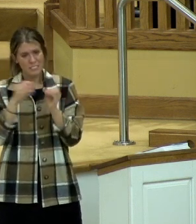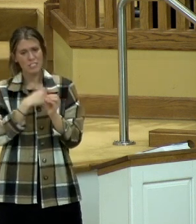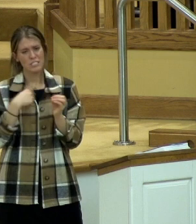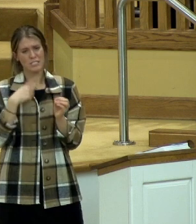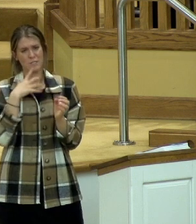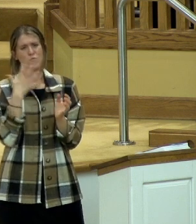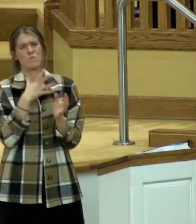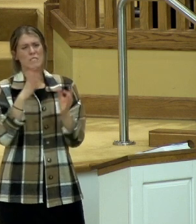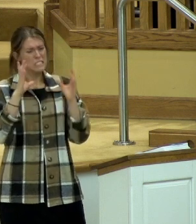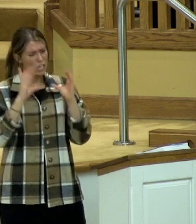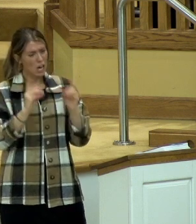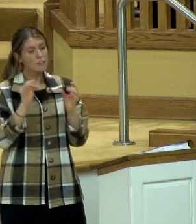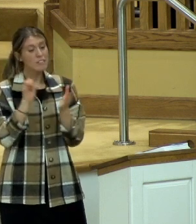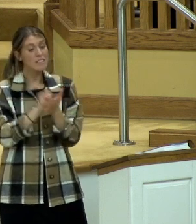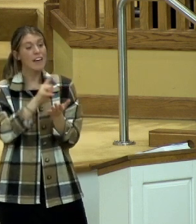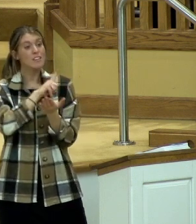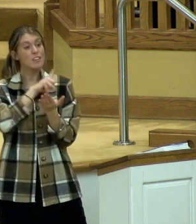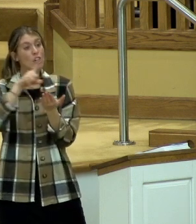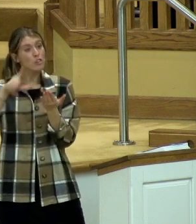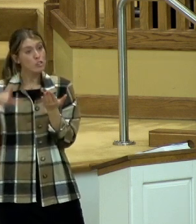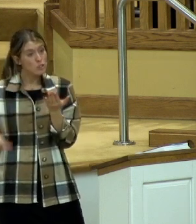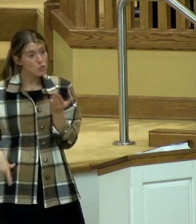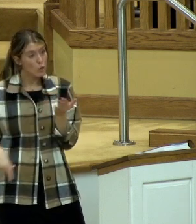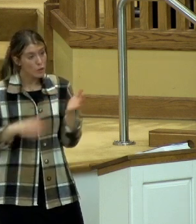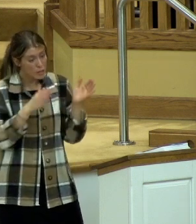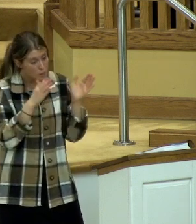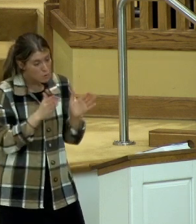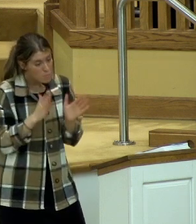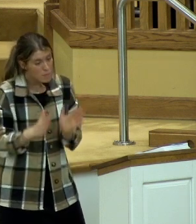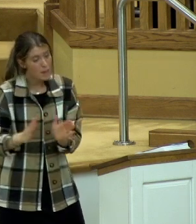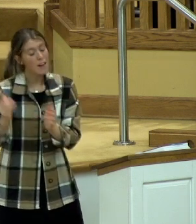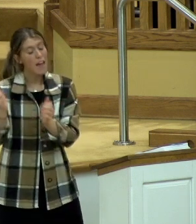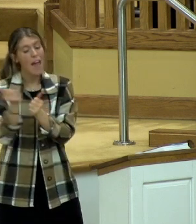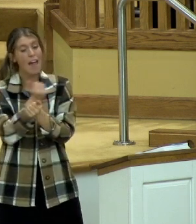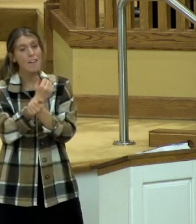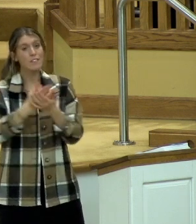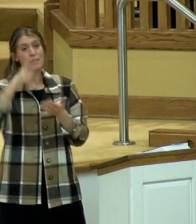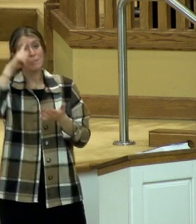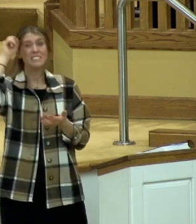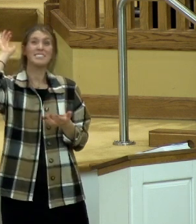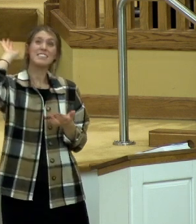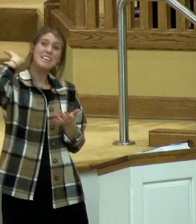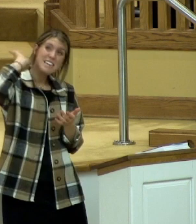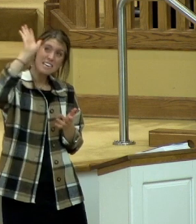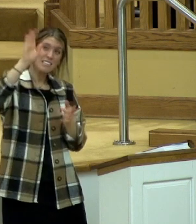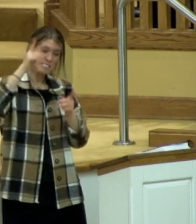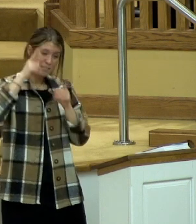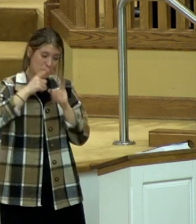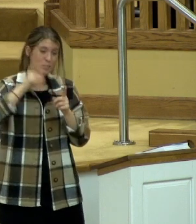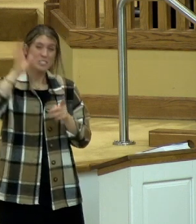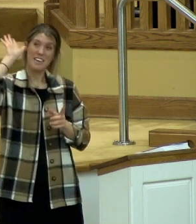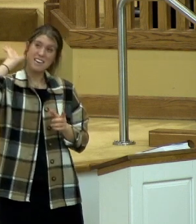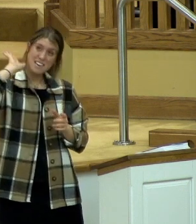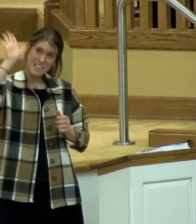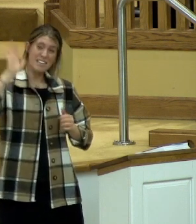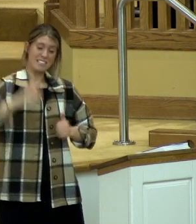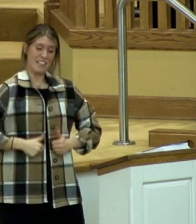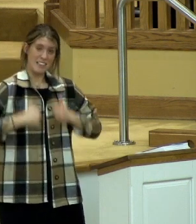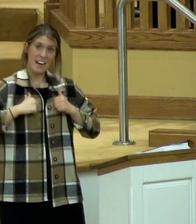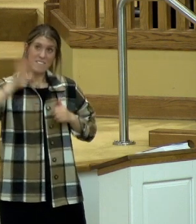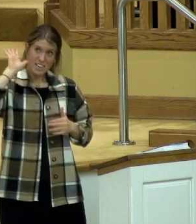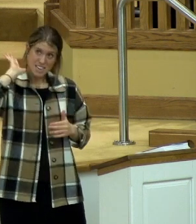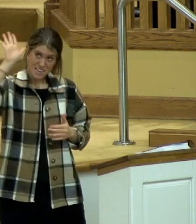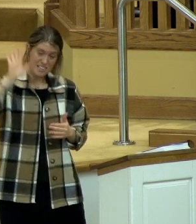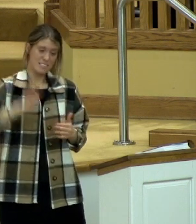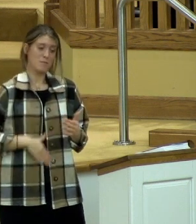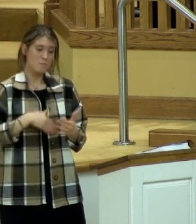incredible doctrine that the Lord prepared all of this because it's his mission, it's his life, it's his birth,